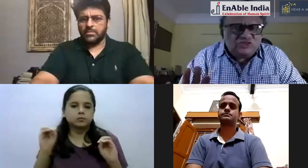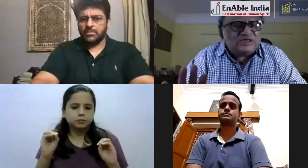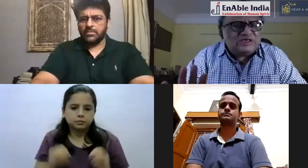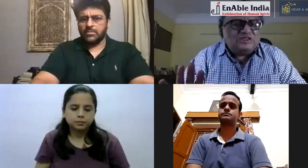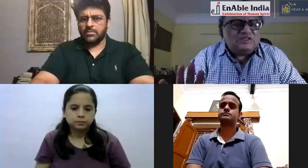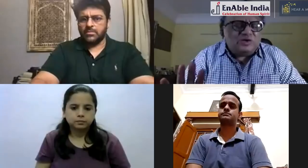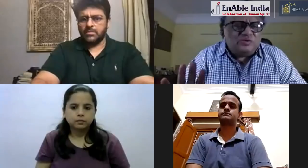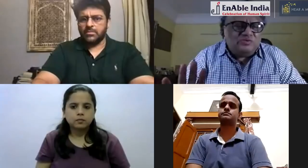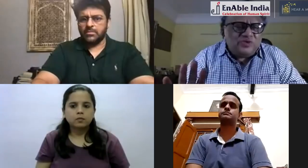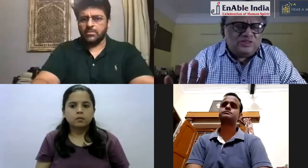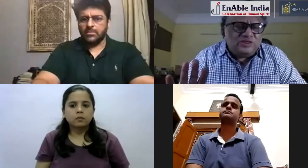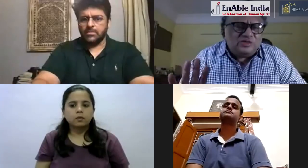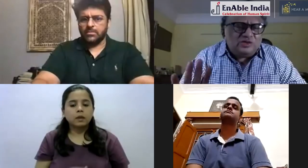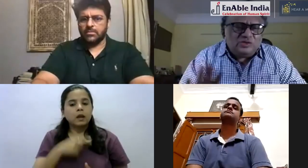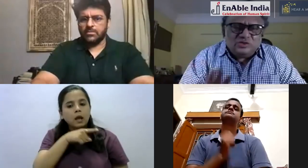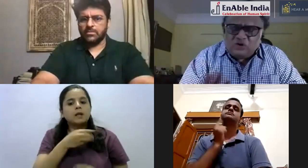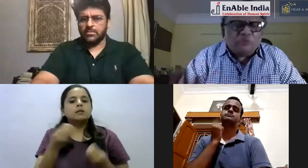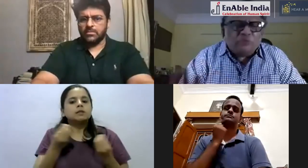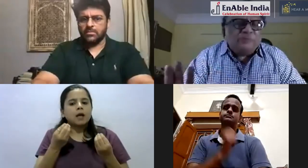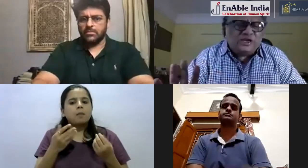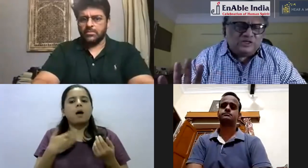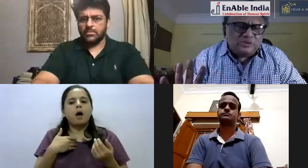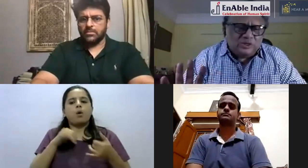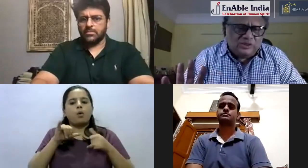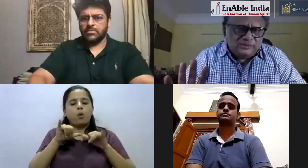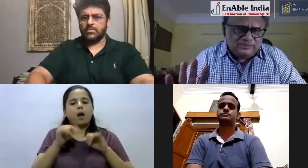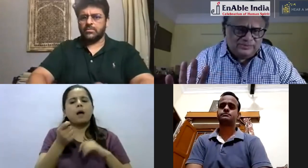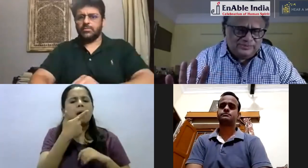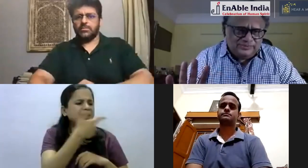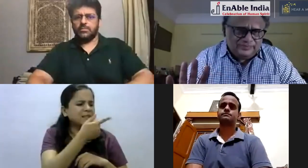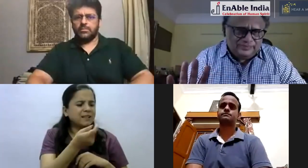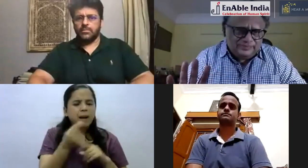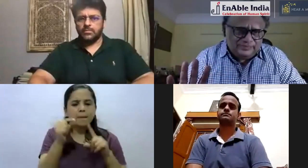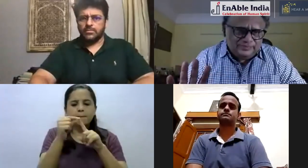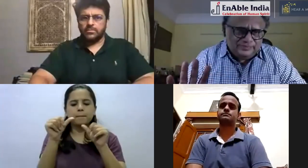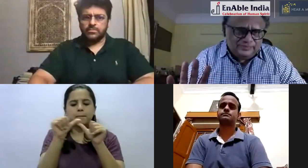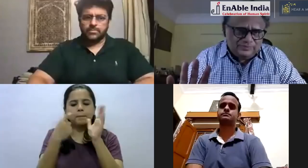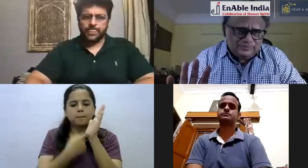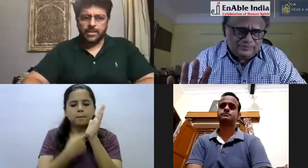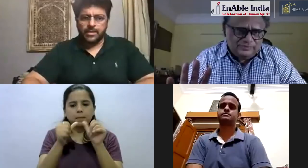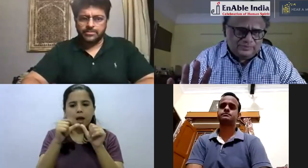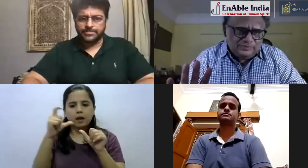It settles with normal paracetamol.